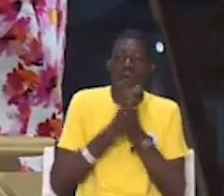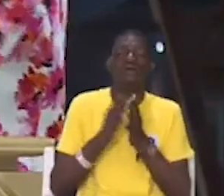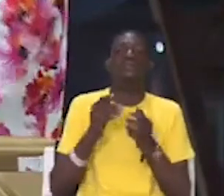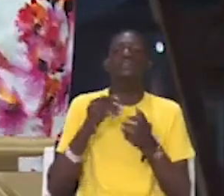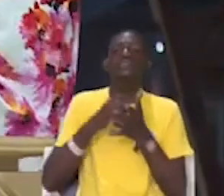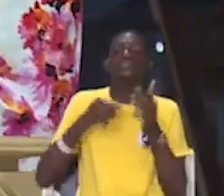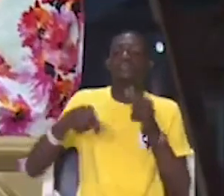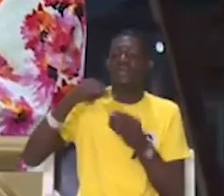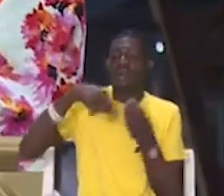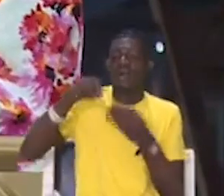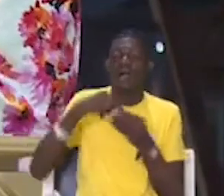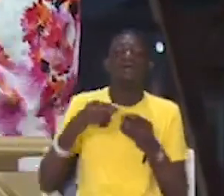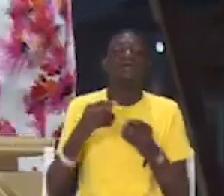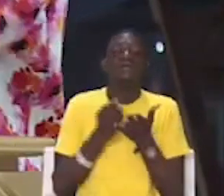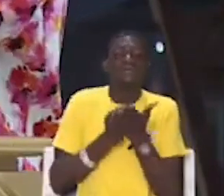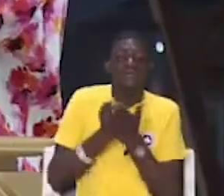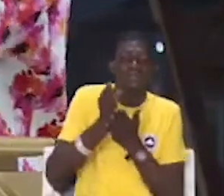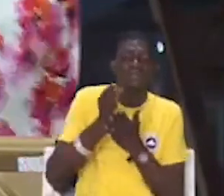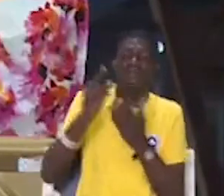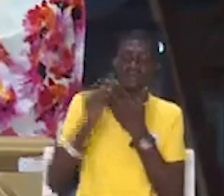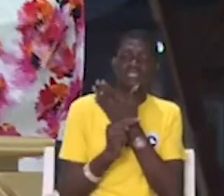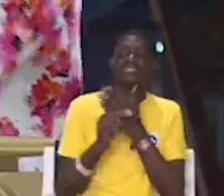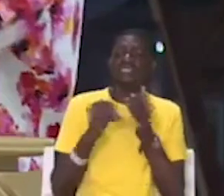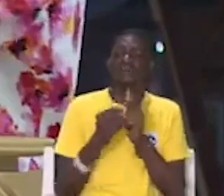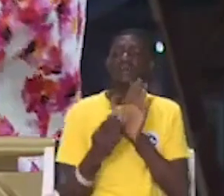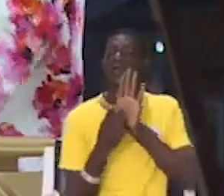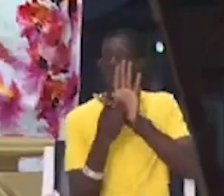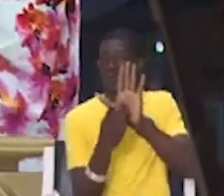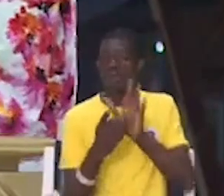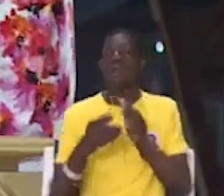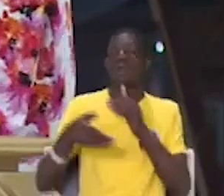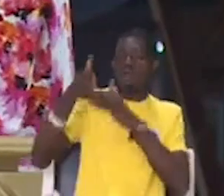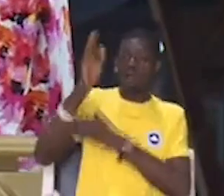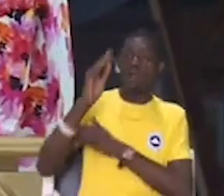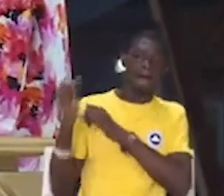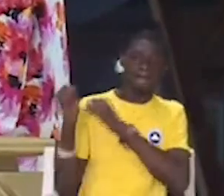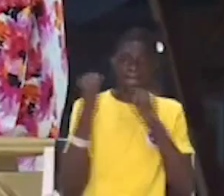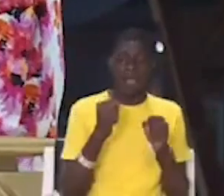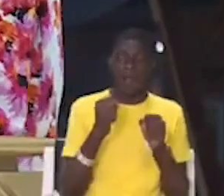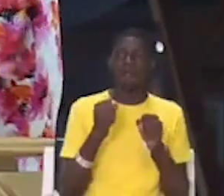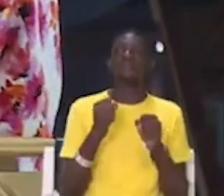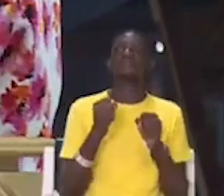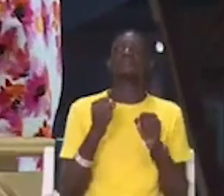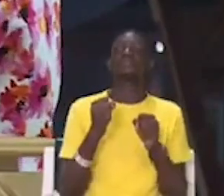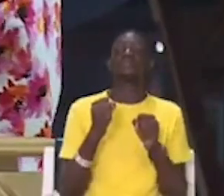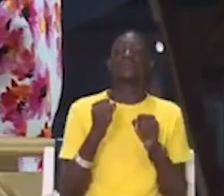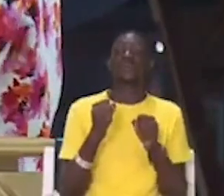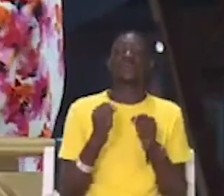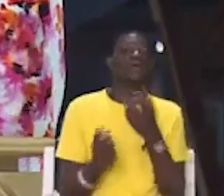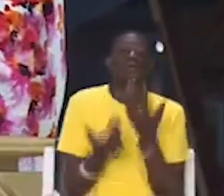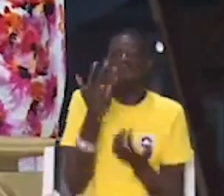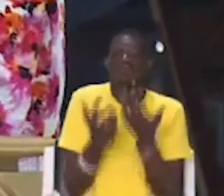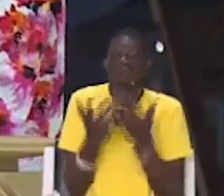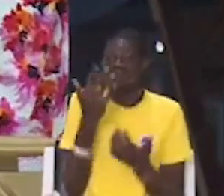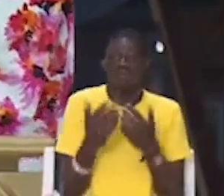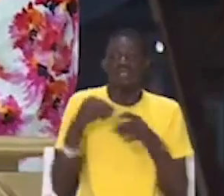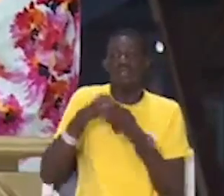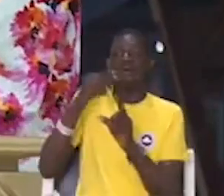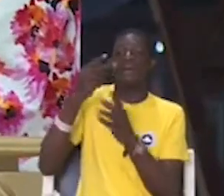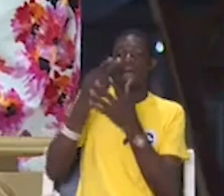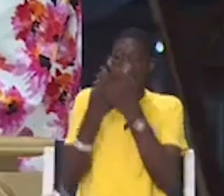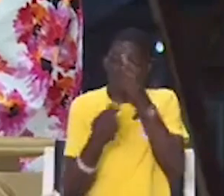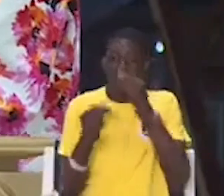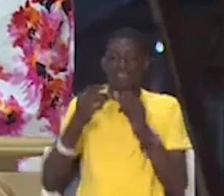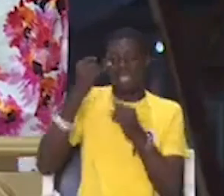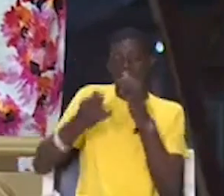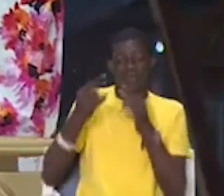about faithfulness. It's about demonstration of God's power, burning at both ends for